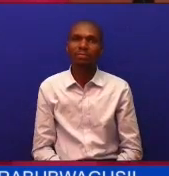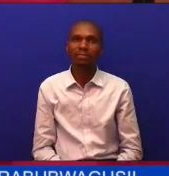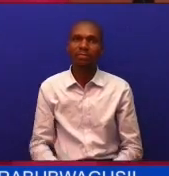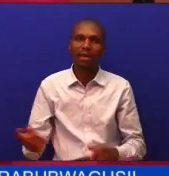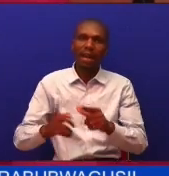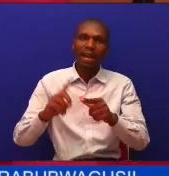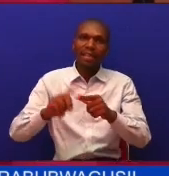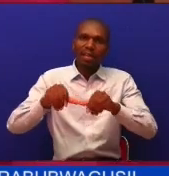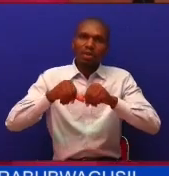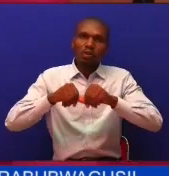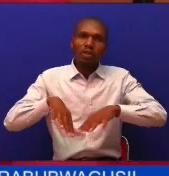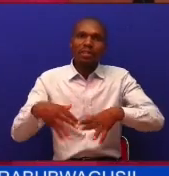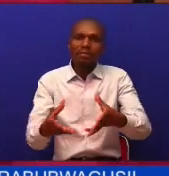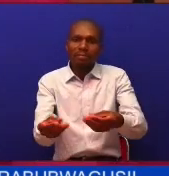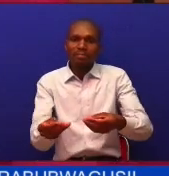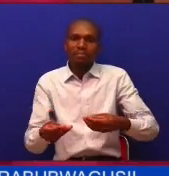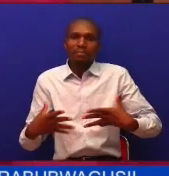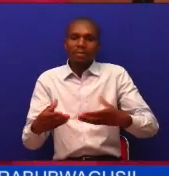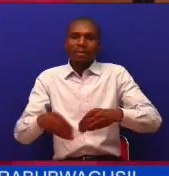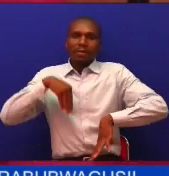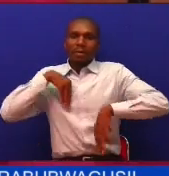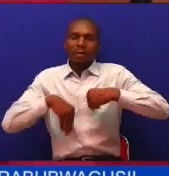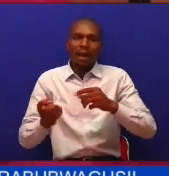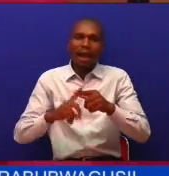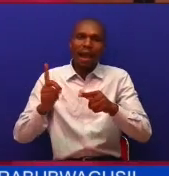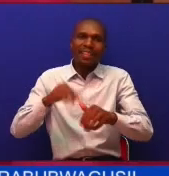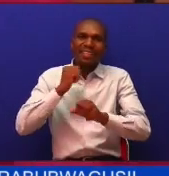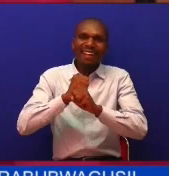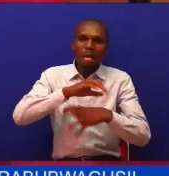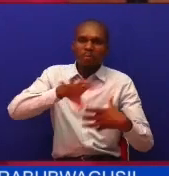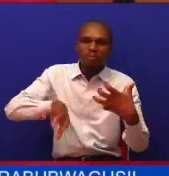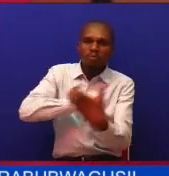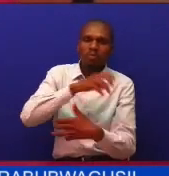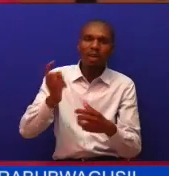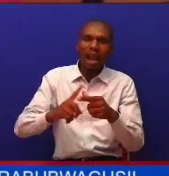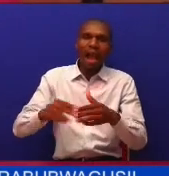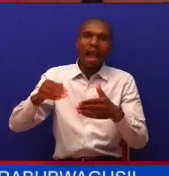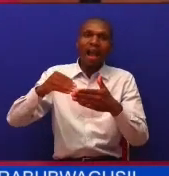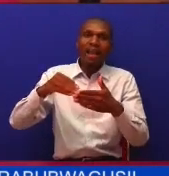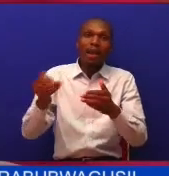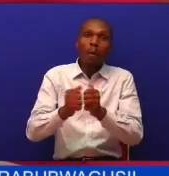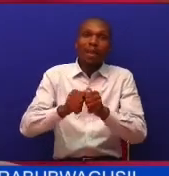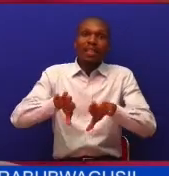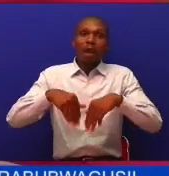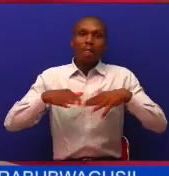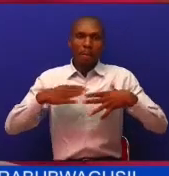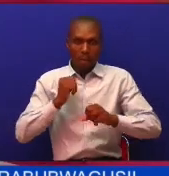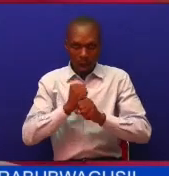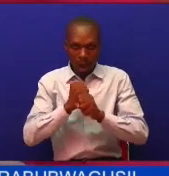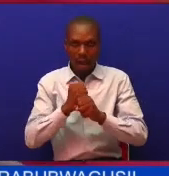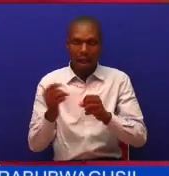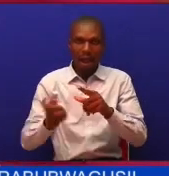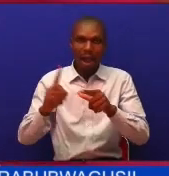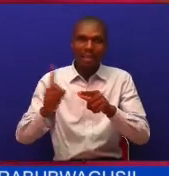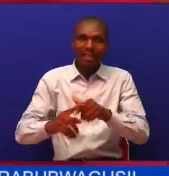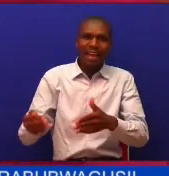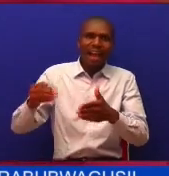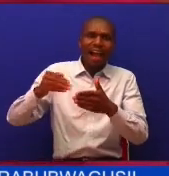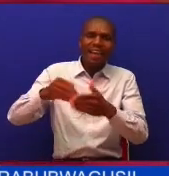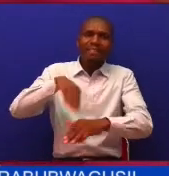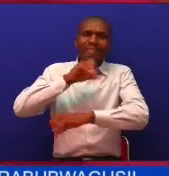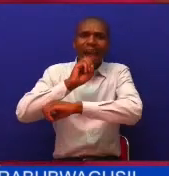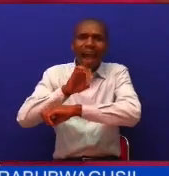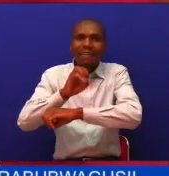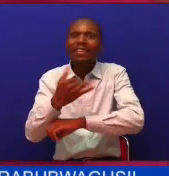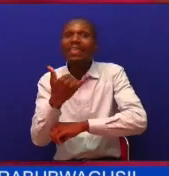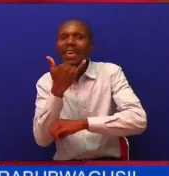receiving a bribe, is meant to compromise the integrity of the recruitment. Umusketch siocha gakwera